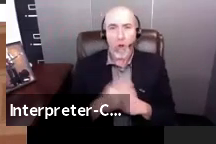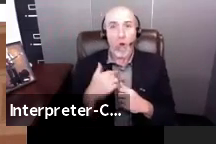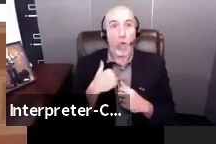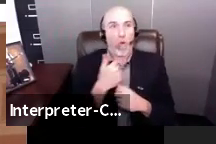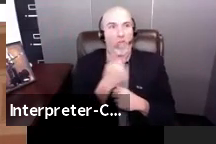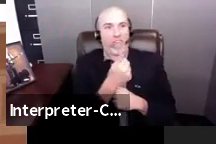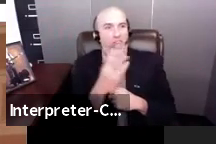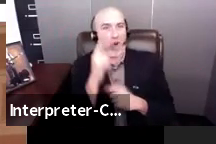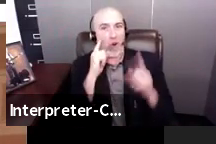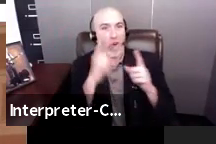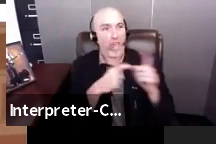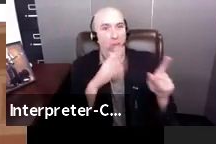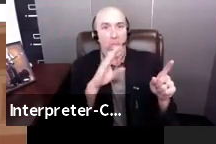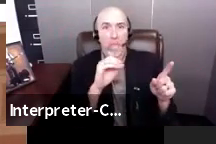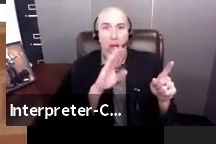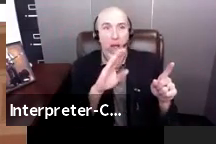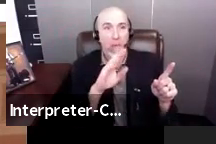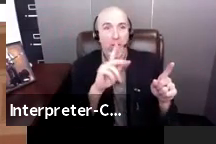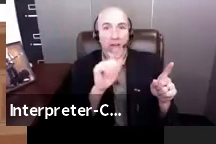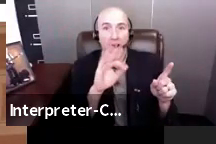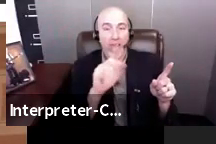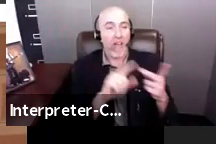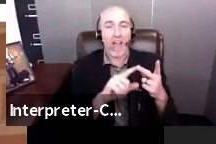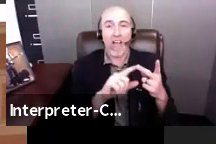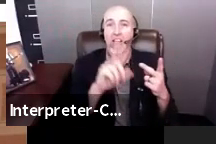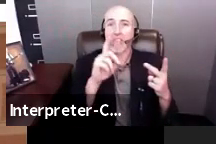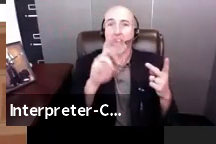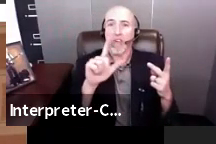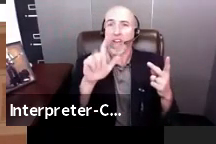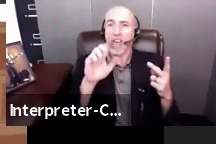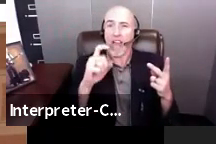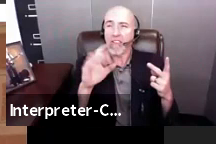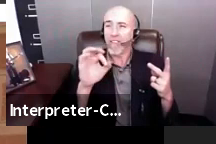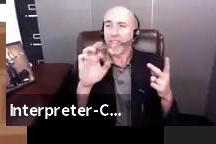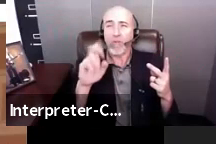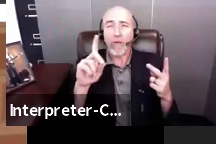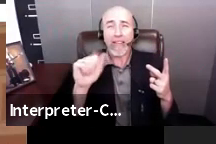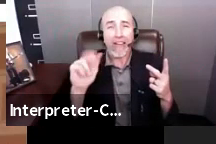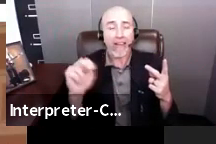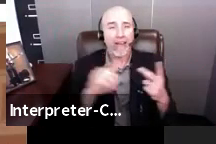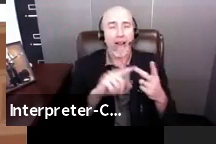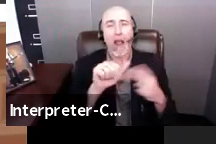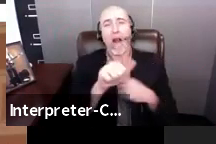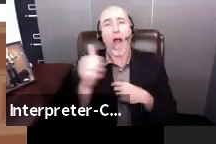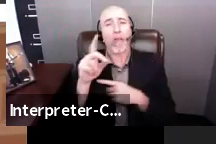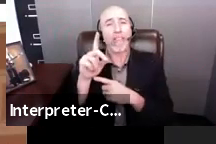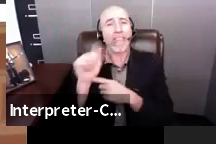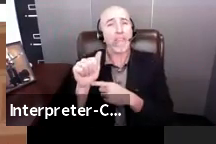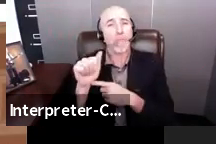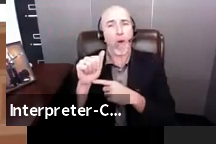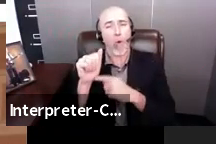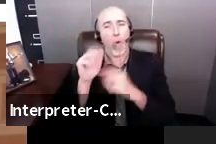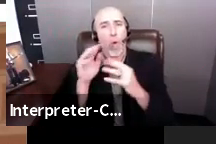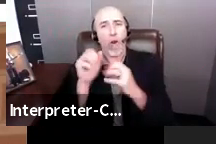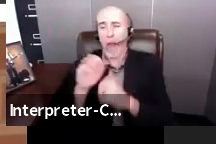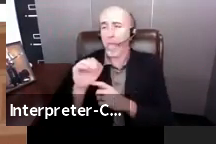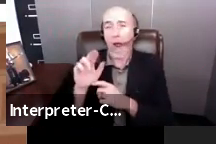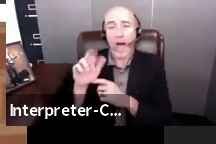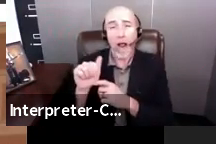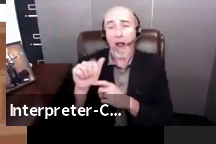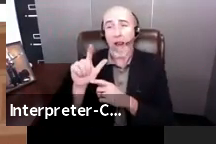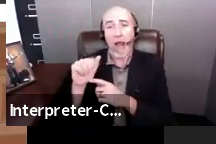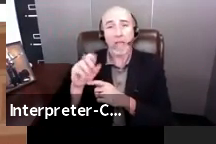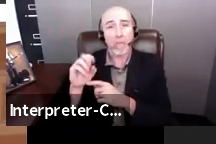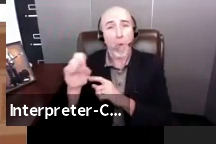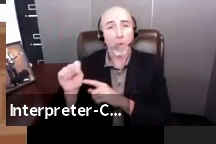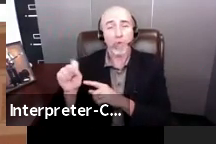Bob Kafka, Dr. Lex Fridin, other disability warriors like Maria Palacios, and many